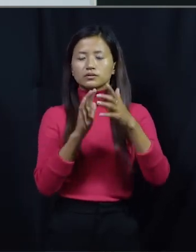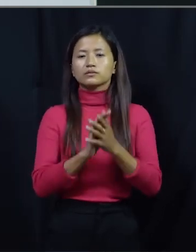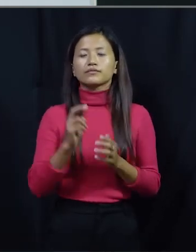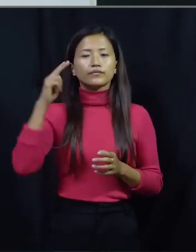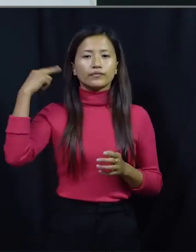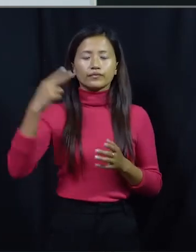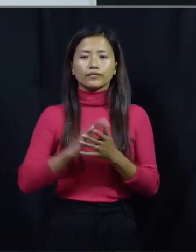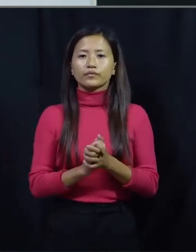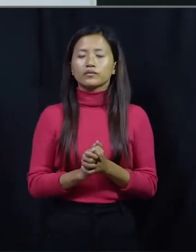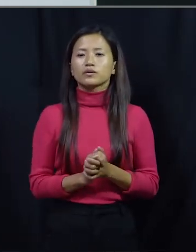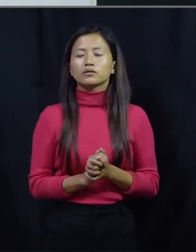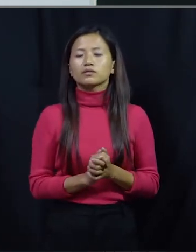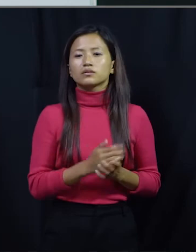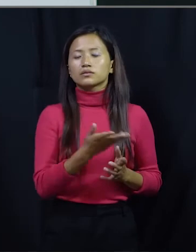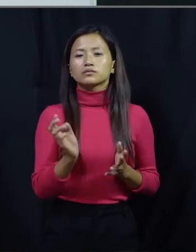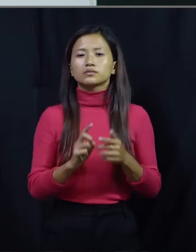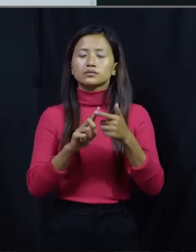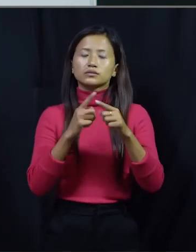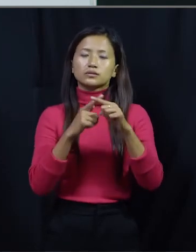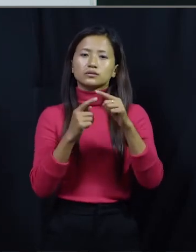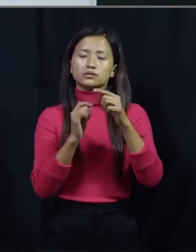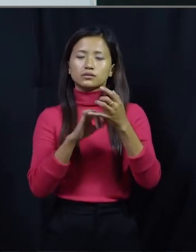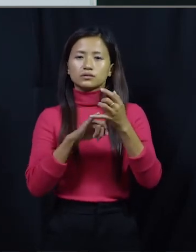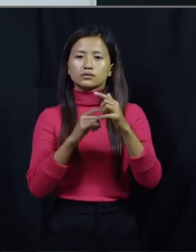Therefore, there does not exist